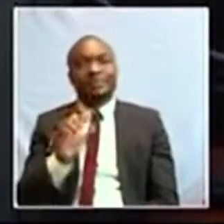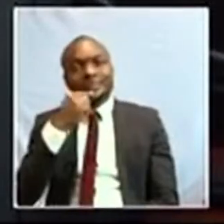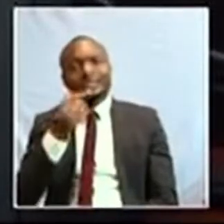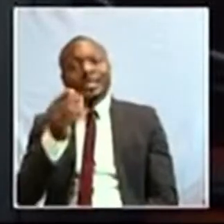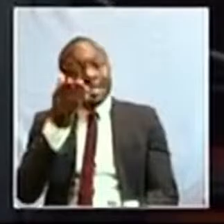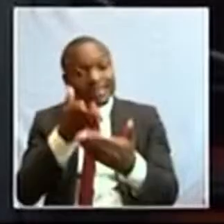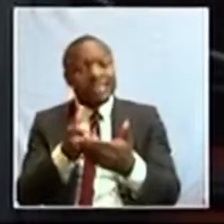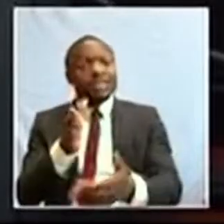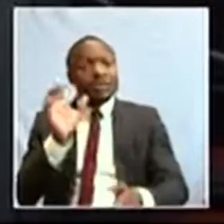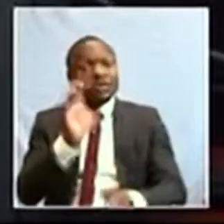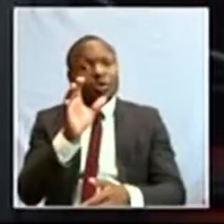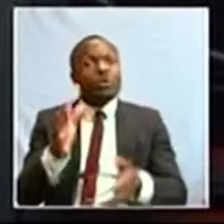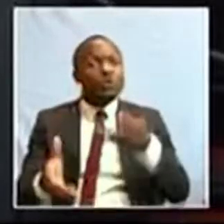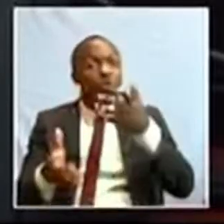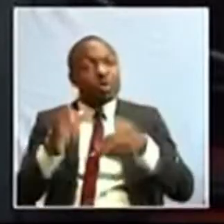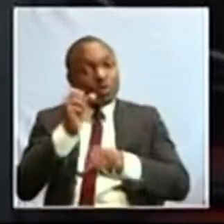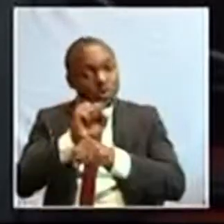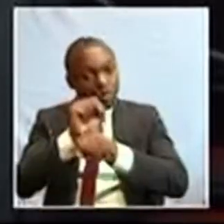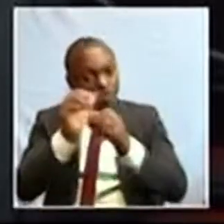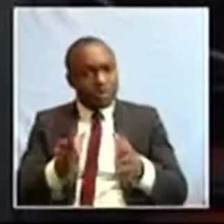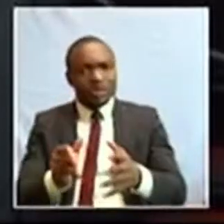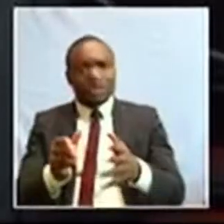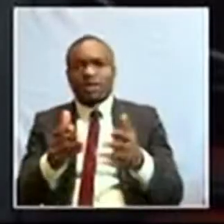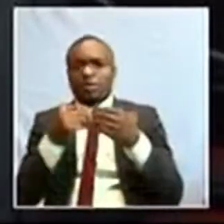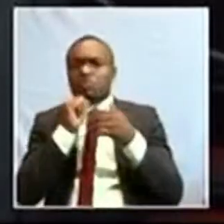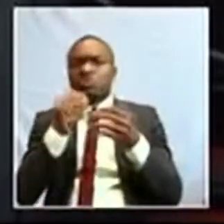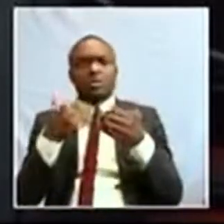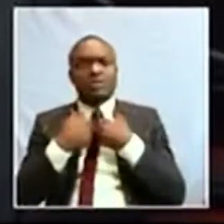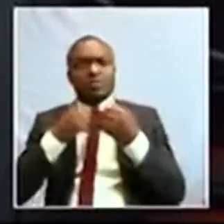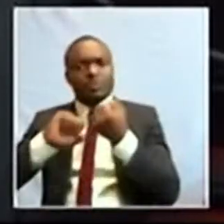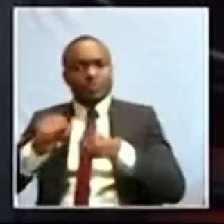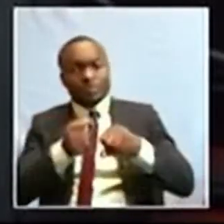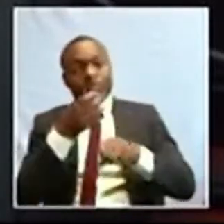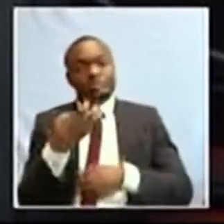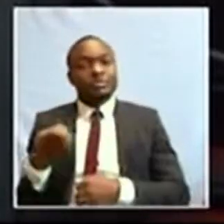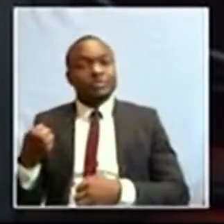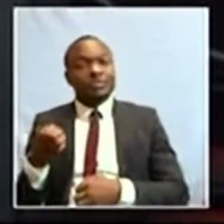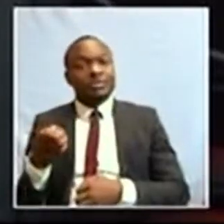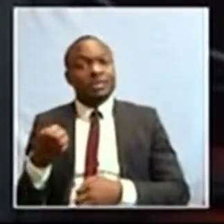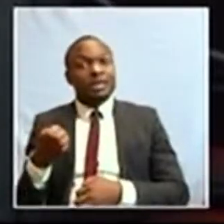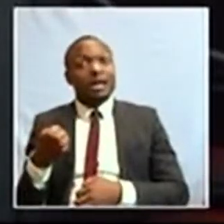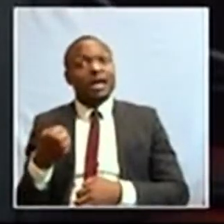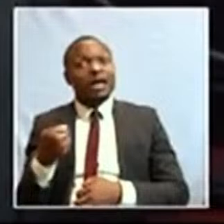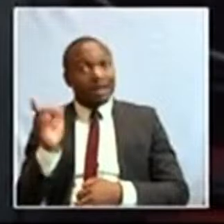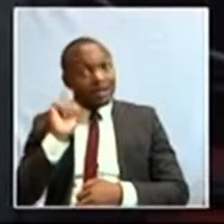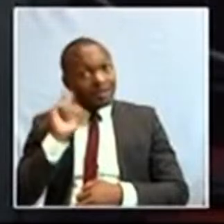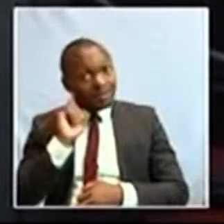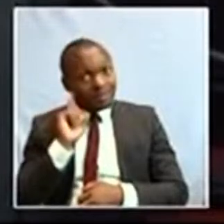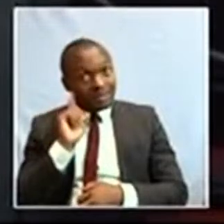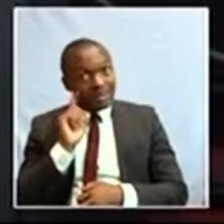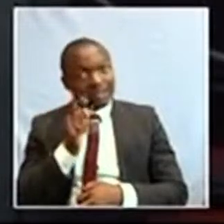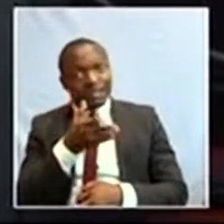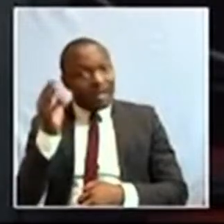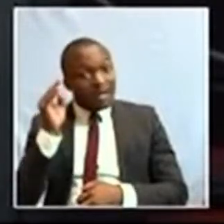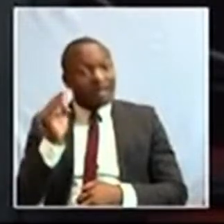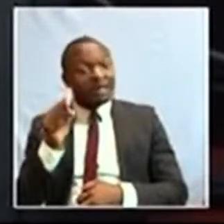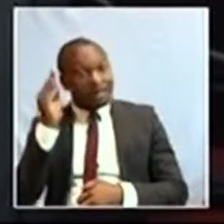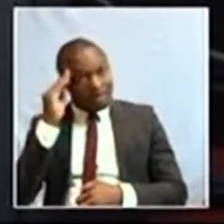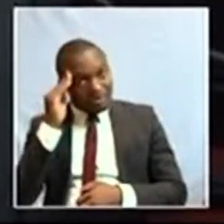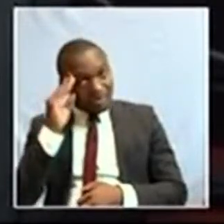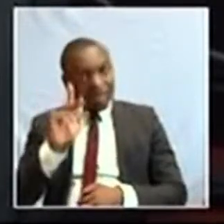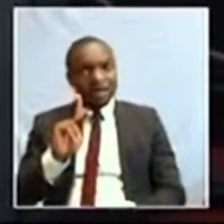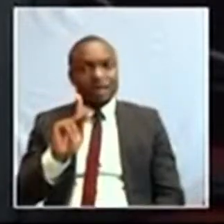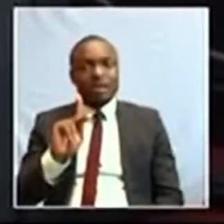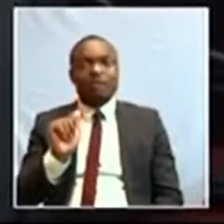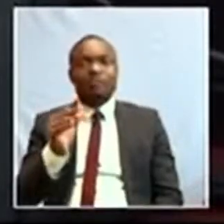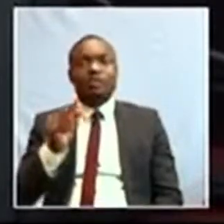your officers who have no protective equipment. And I'm told the Kafulafuta Dam is in your area, which is a huge investment from government.